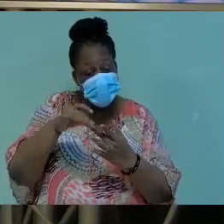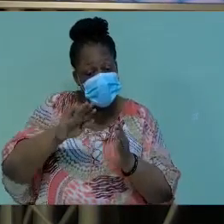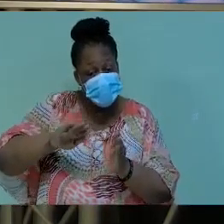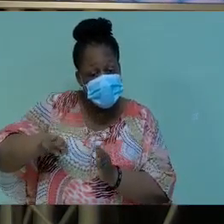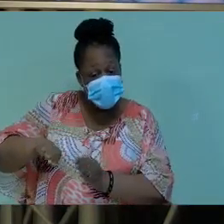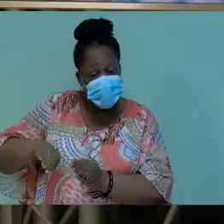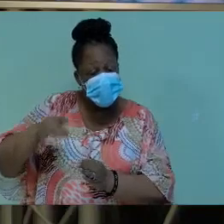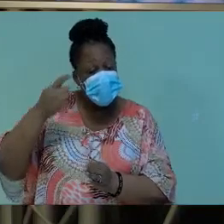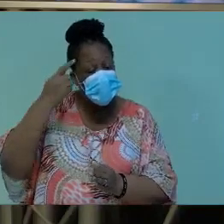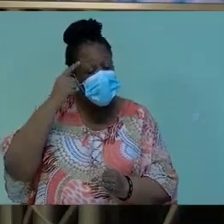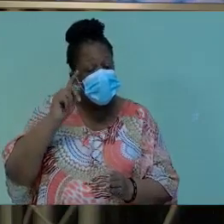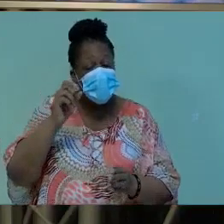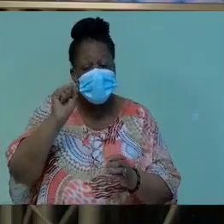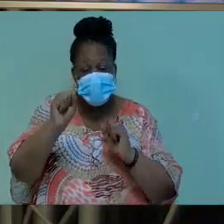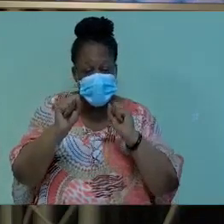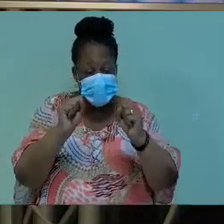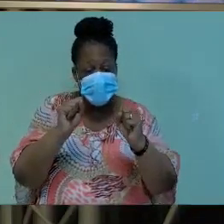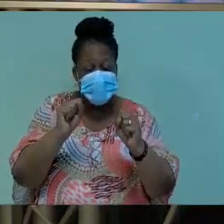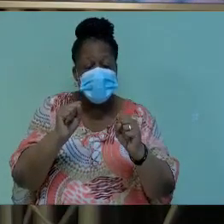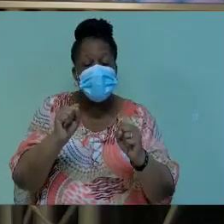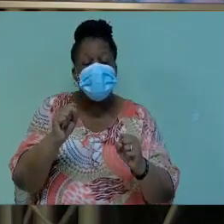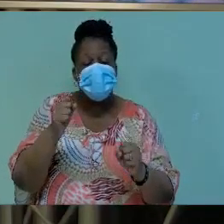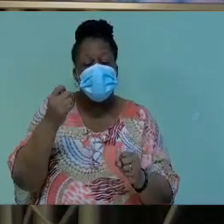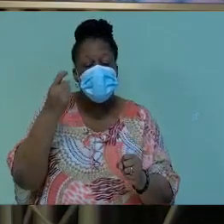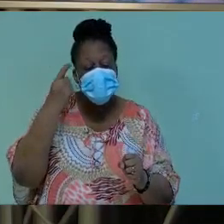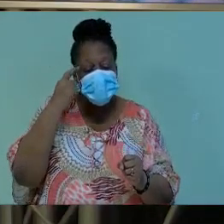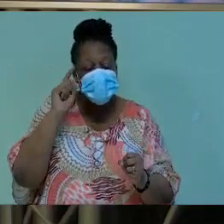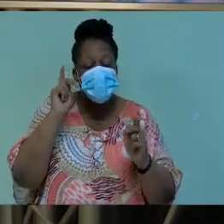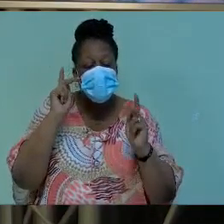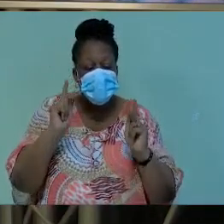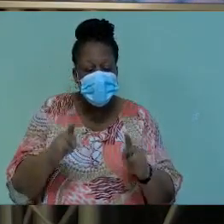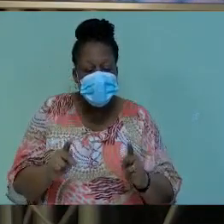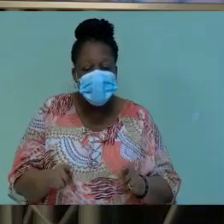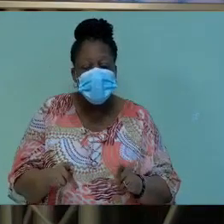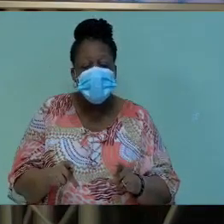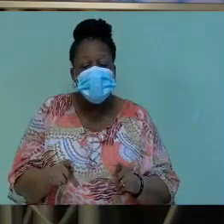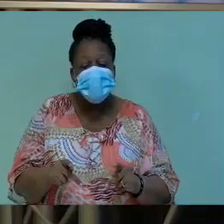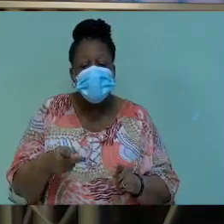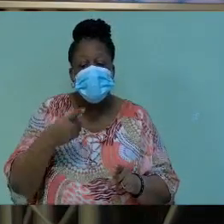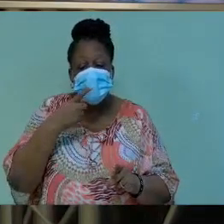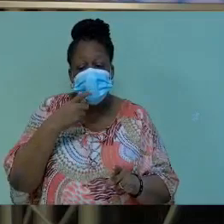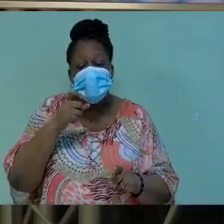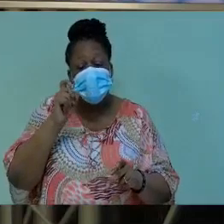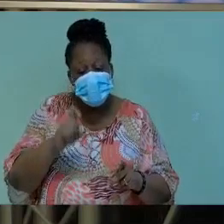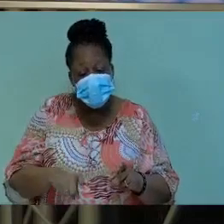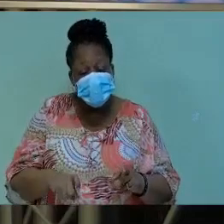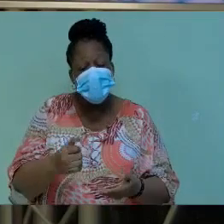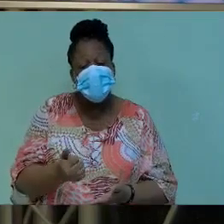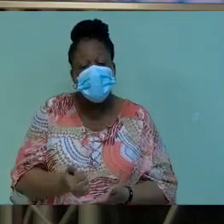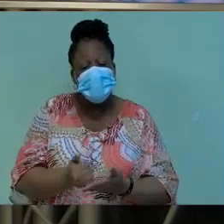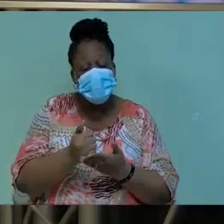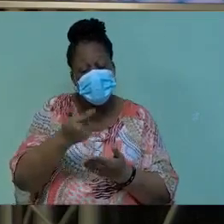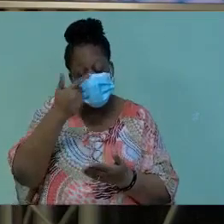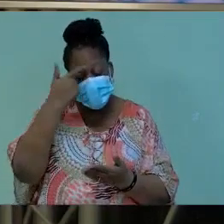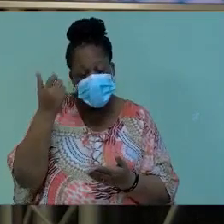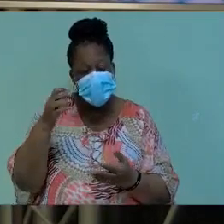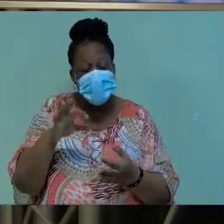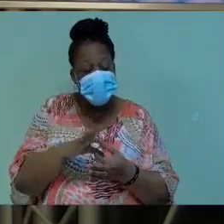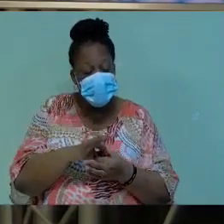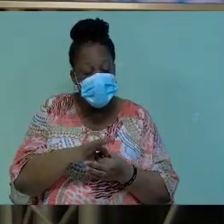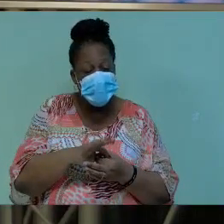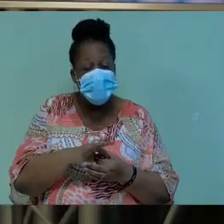Security and is one that has the support of the federal government. It is what is needed at